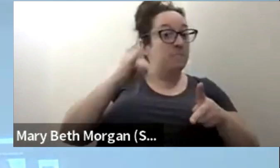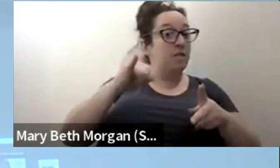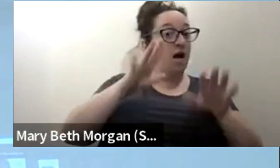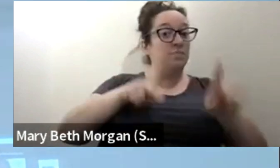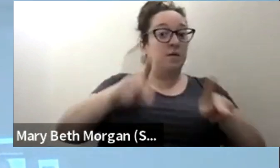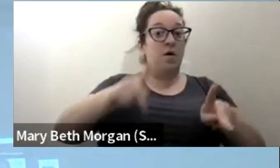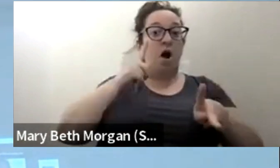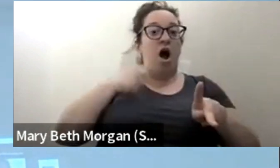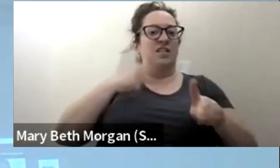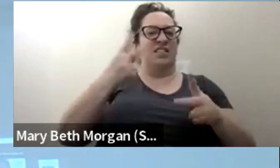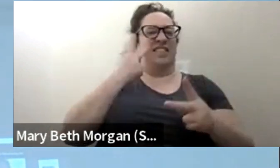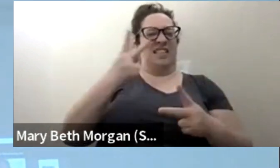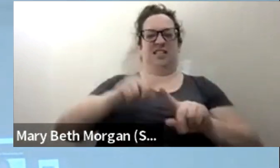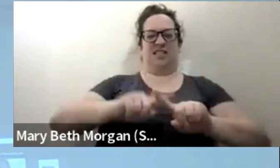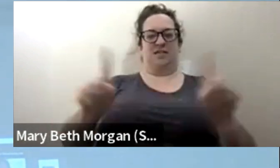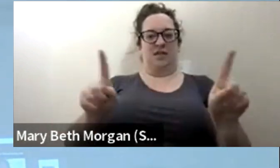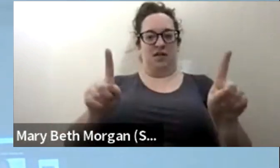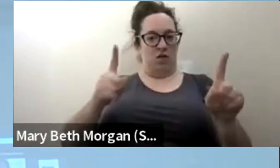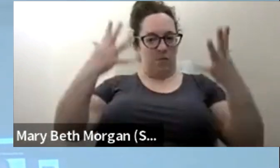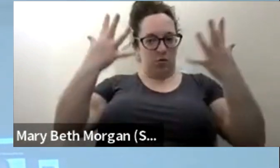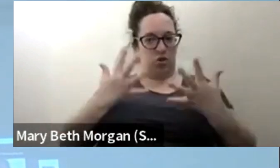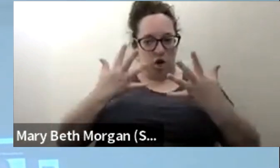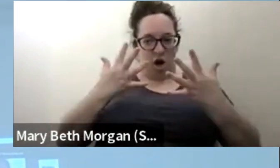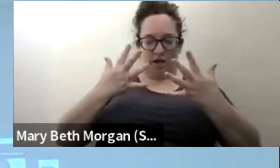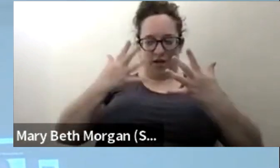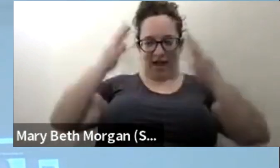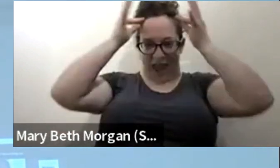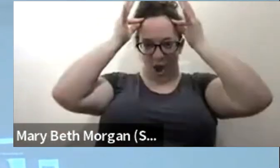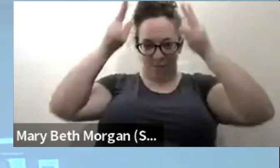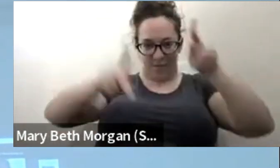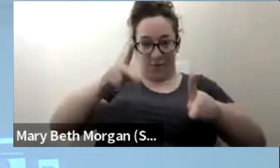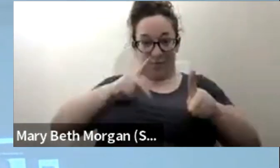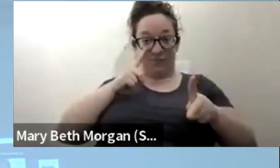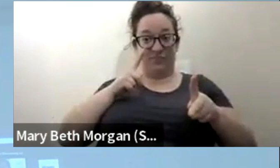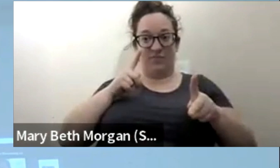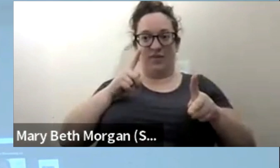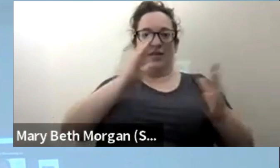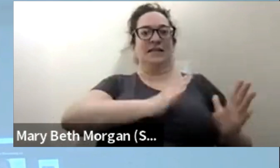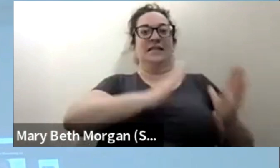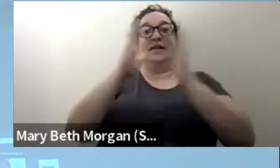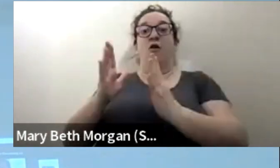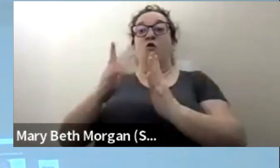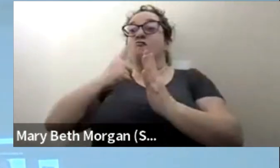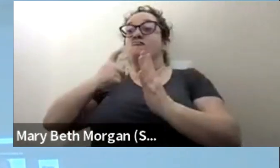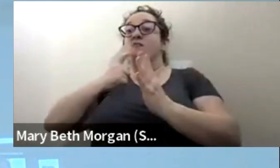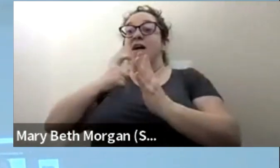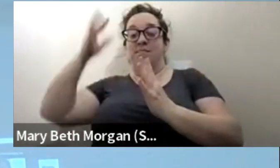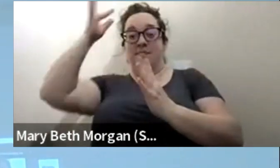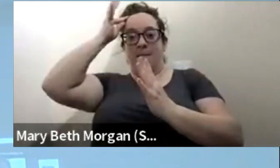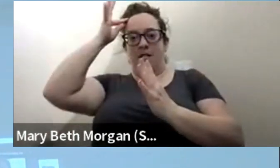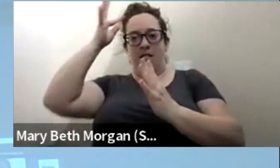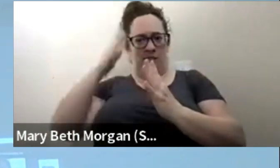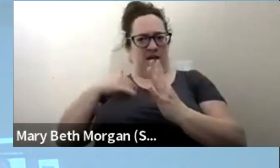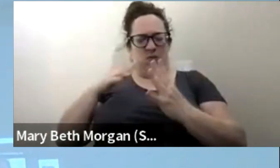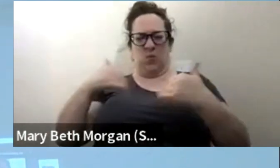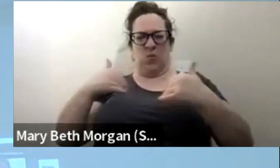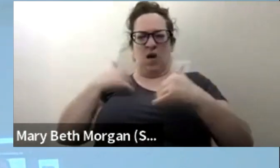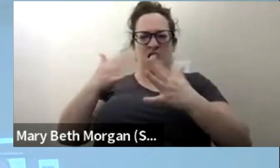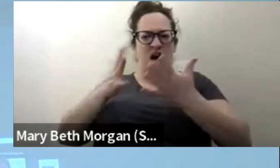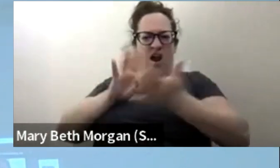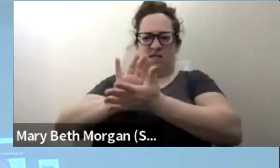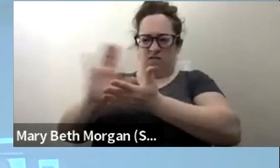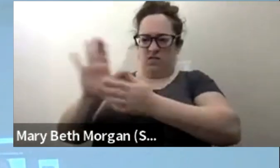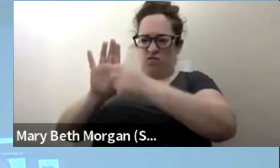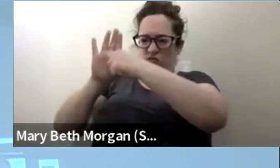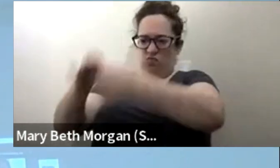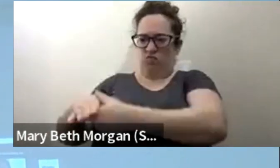Caucasian group of people, blonde people are seen very differently from dark-haired people, and red-headed people, for some reason,